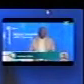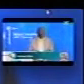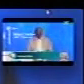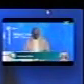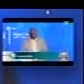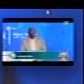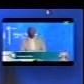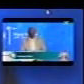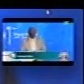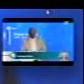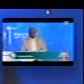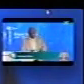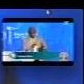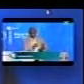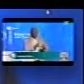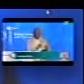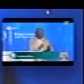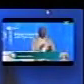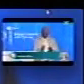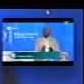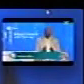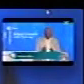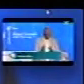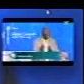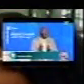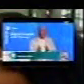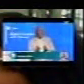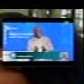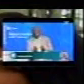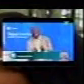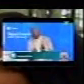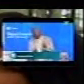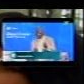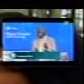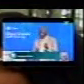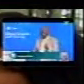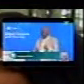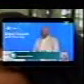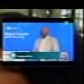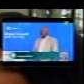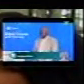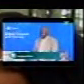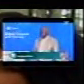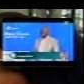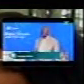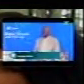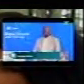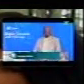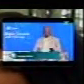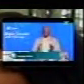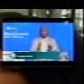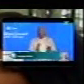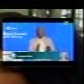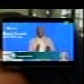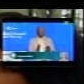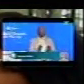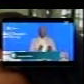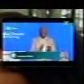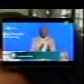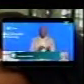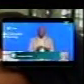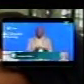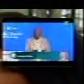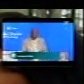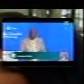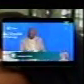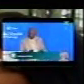word. The word is the light. Your word is a lamp unto my pathway. And yet we grope for the wall